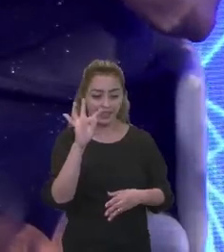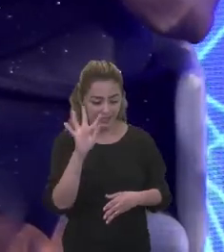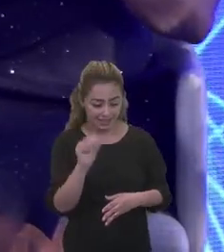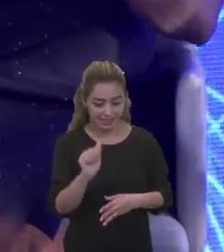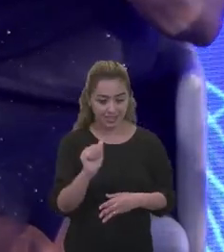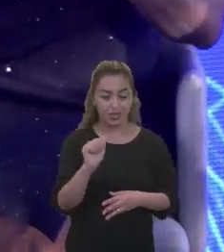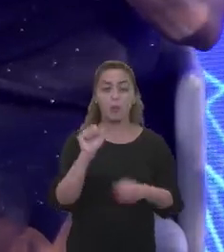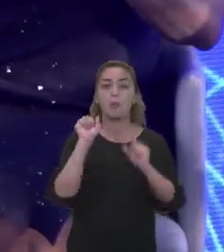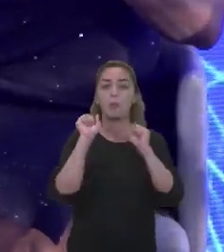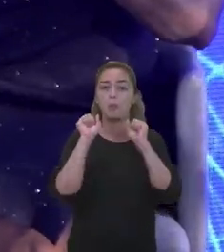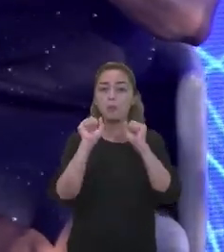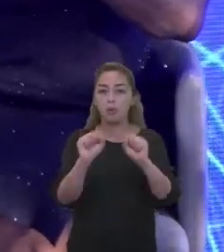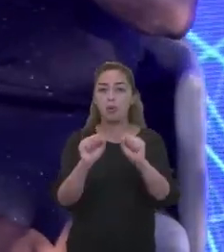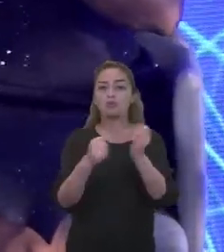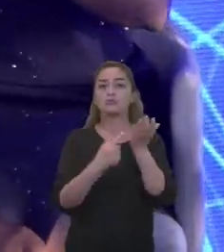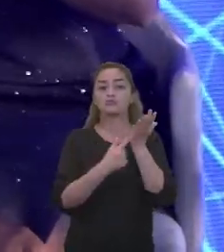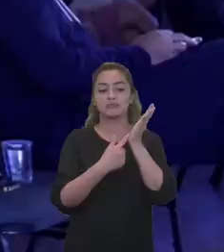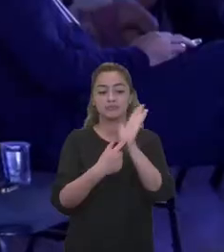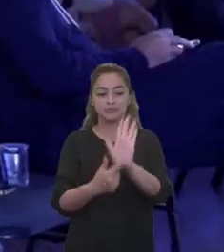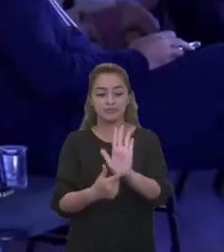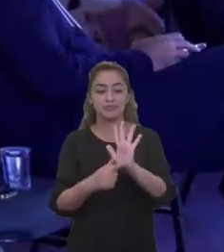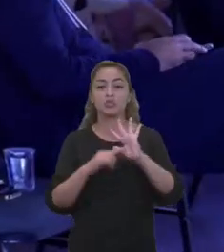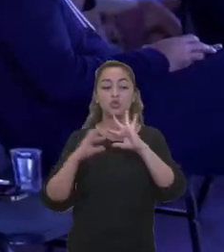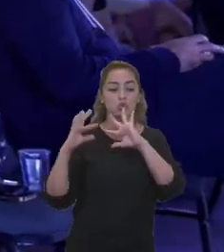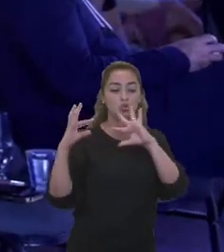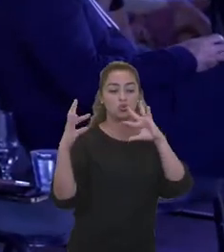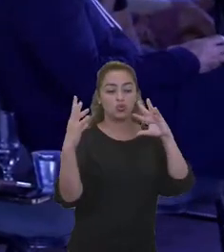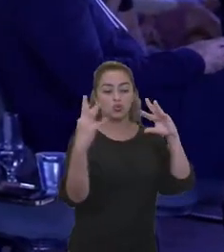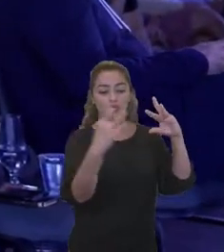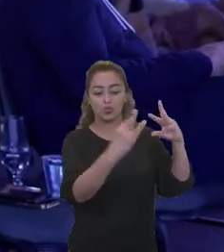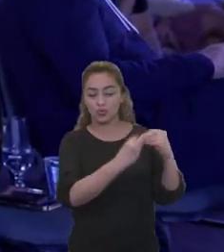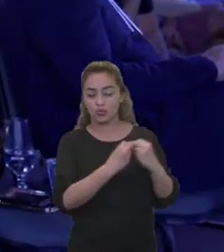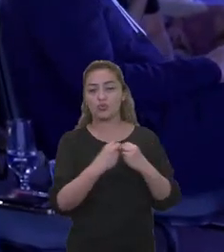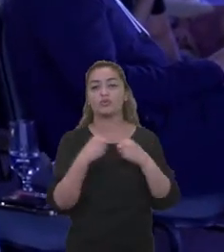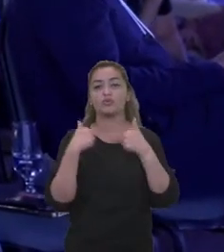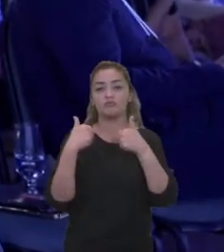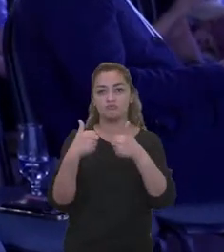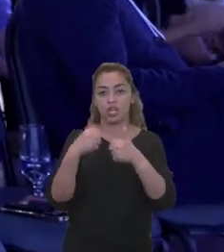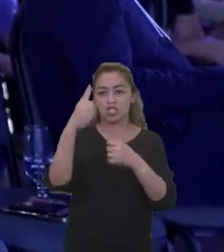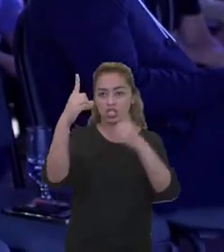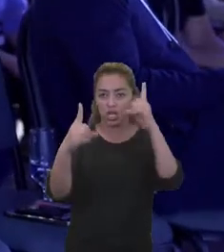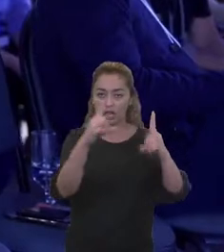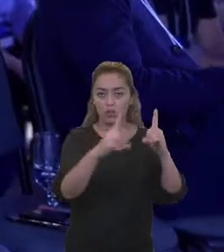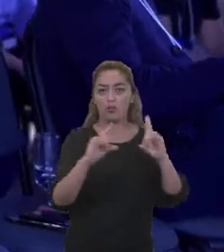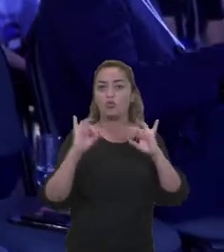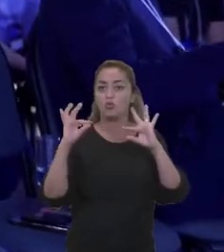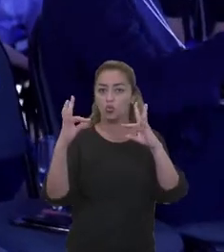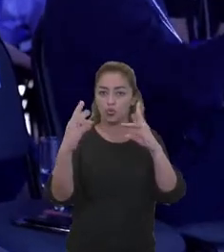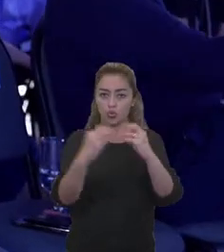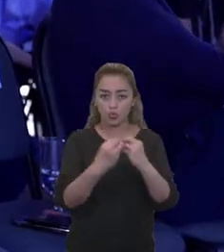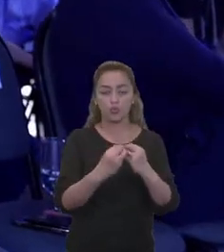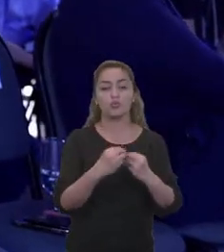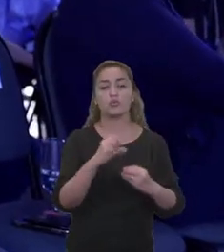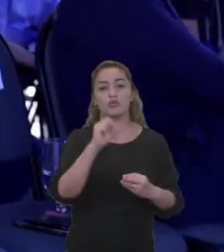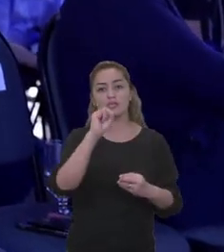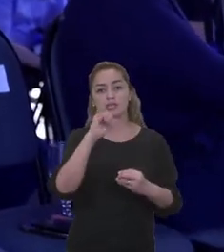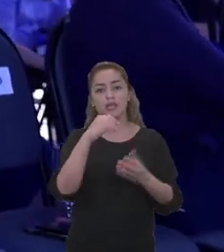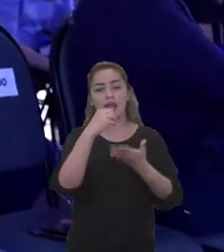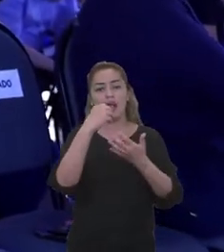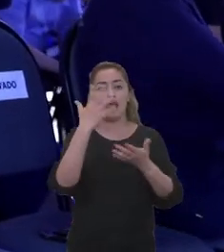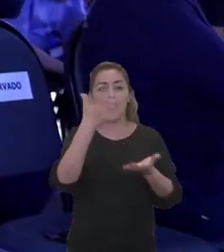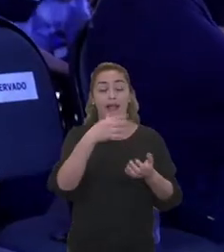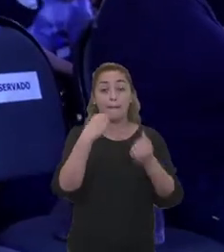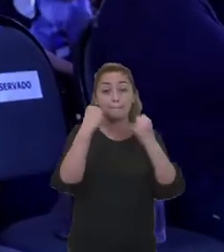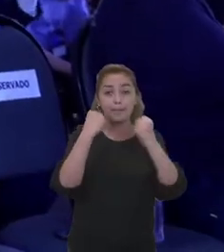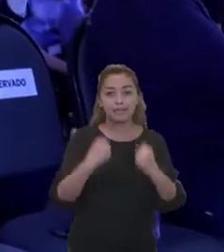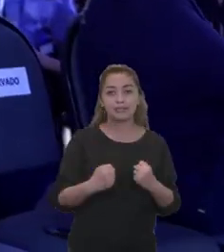So you're a queen. It's not only your responsibility, but it's the responsibility of the entire board. It's the responsibility of the